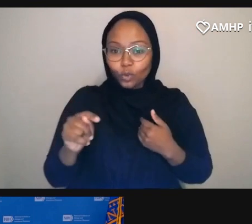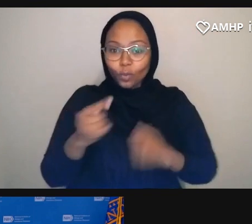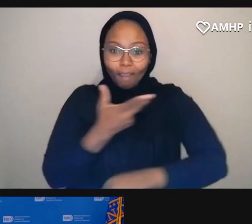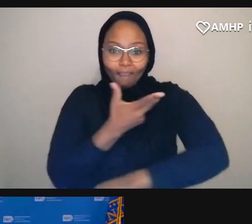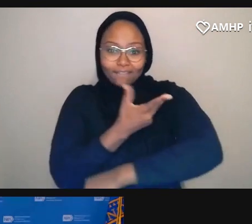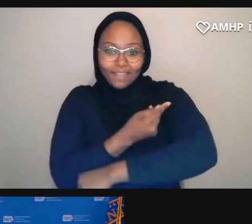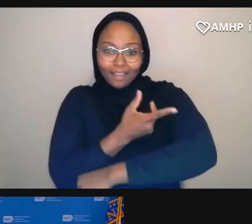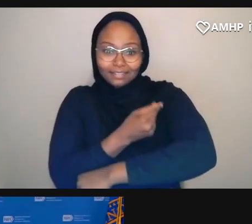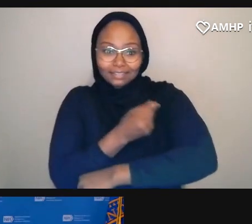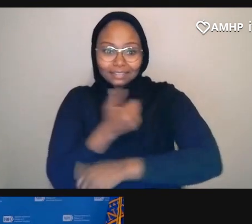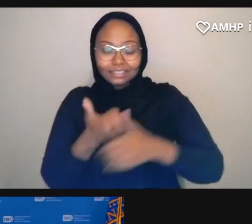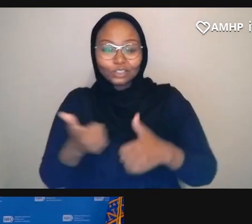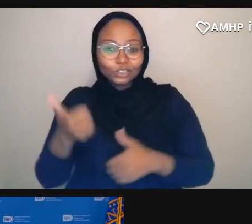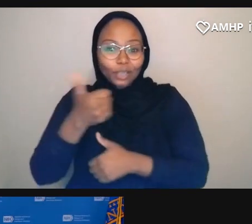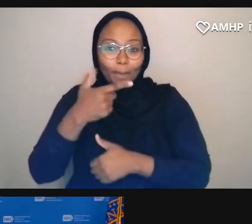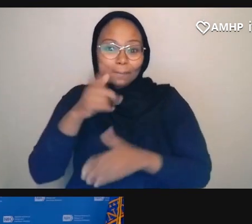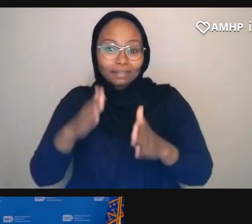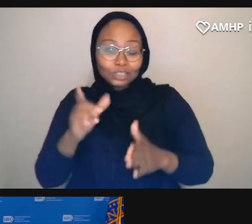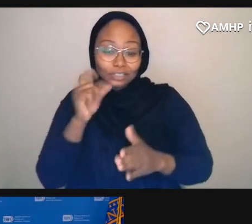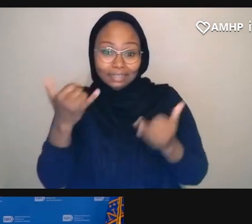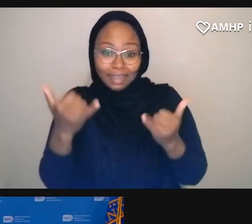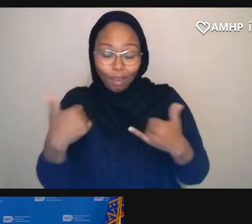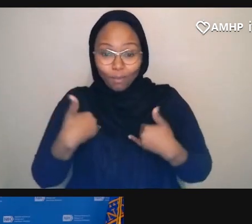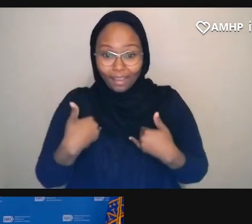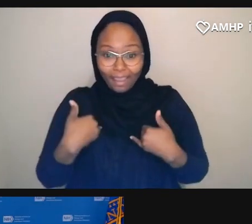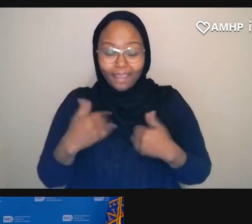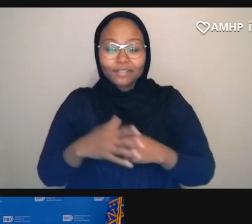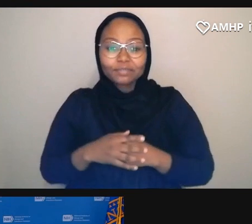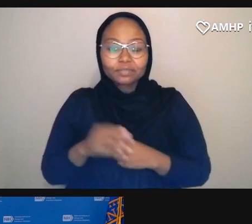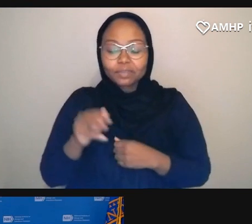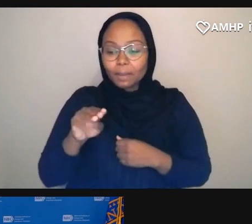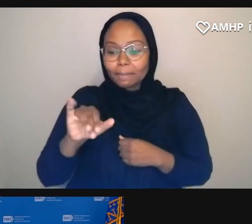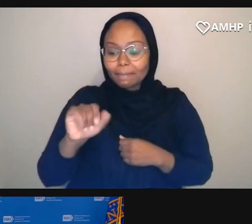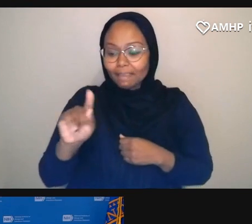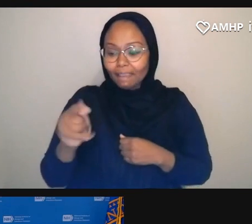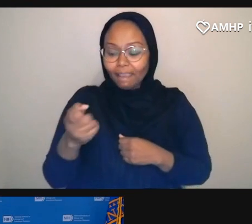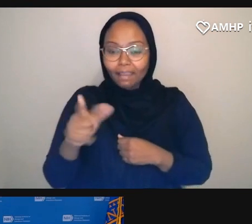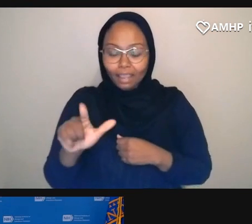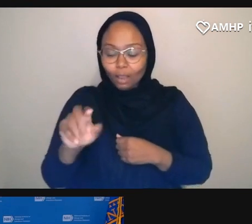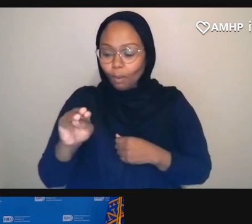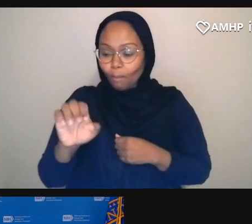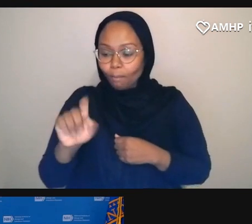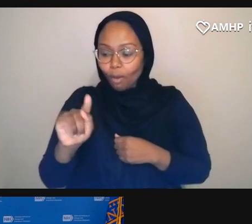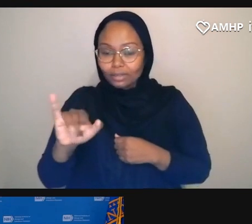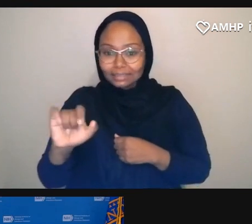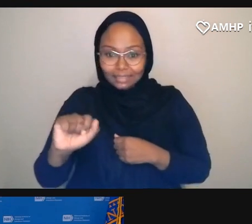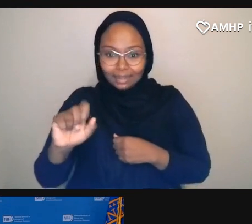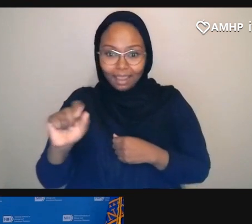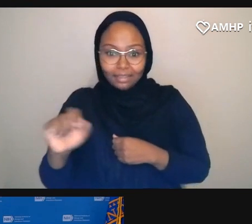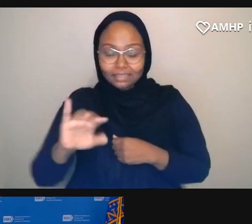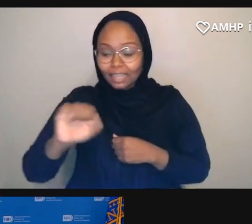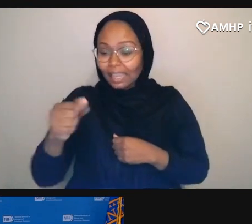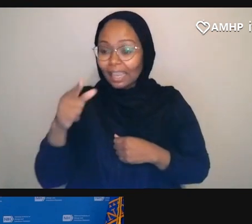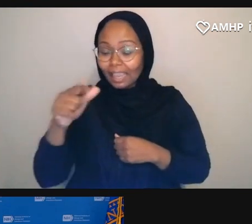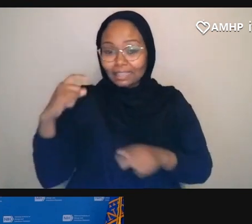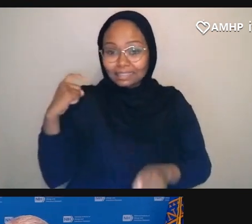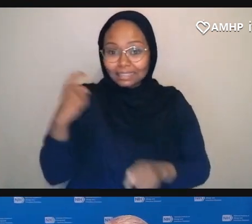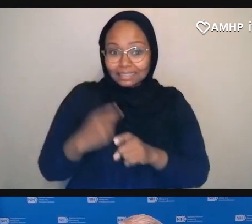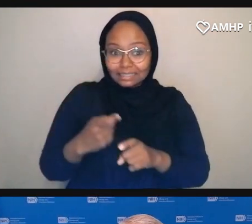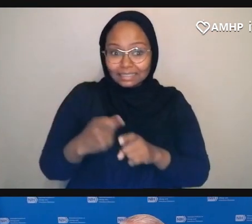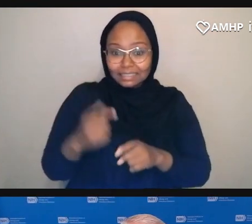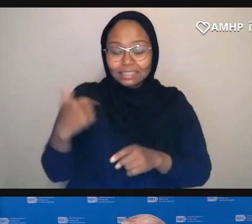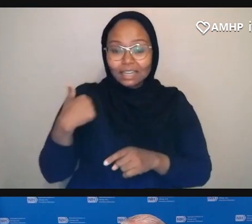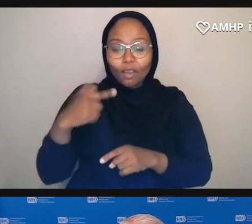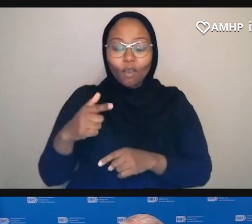Fauci. Today, we have with us Mikhail Martinez-Jaca, who is a Latino, Indigenous, and South